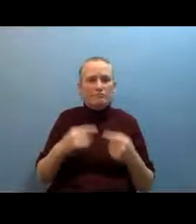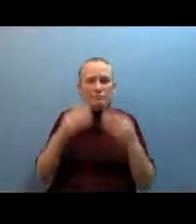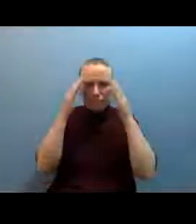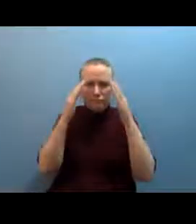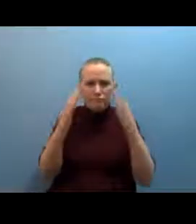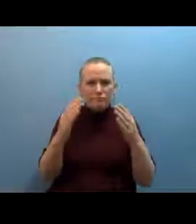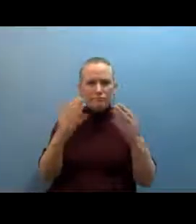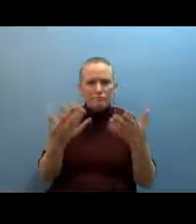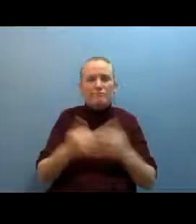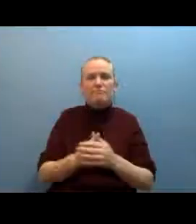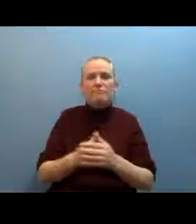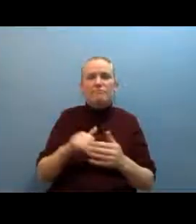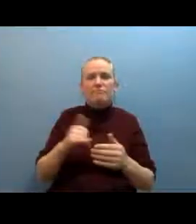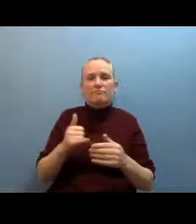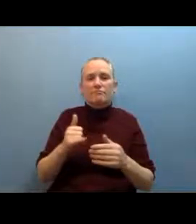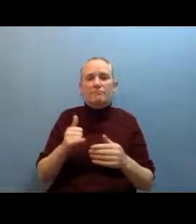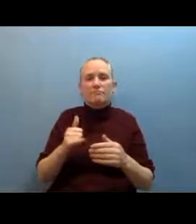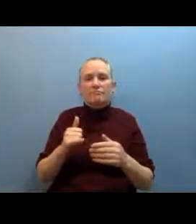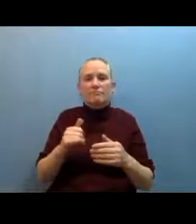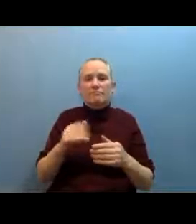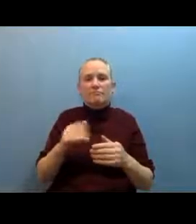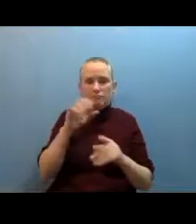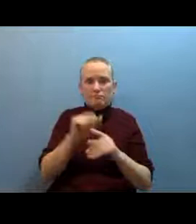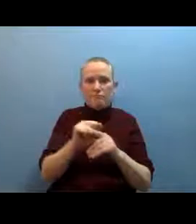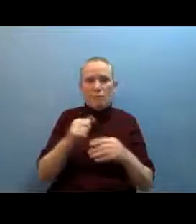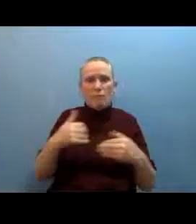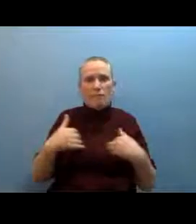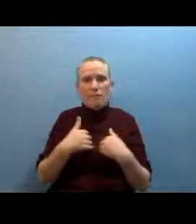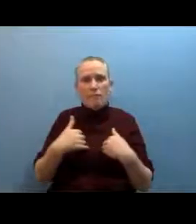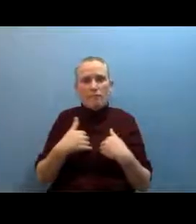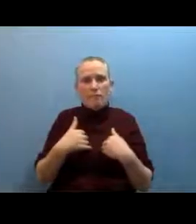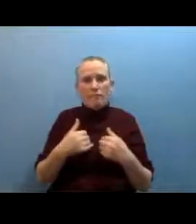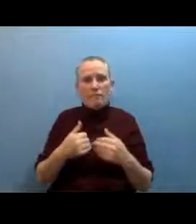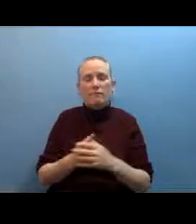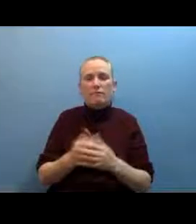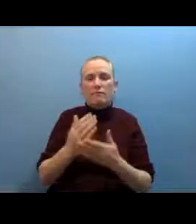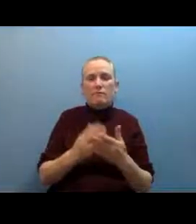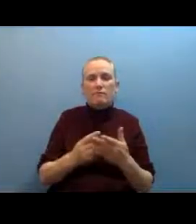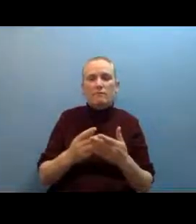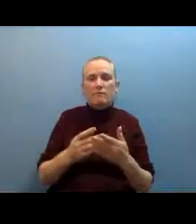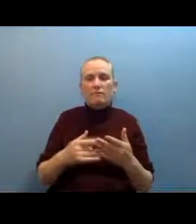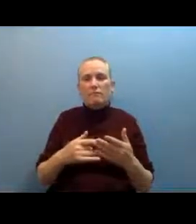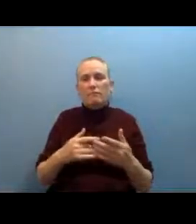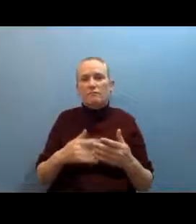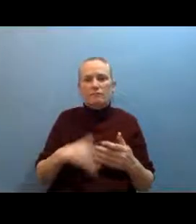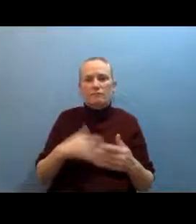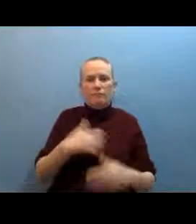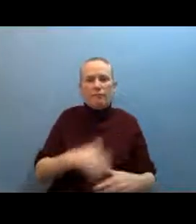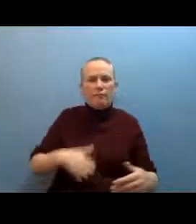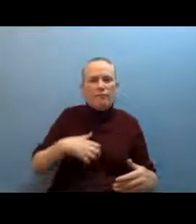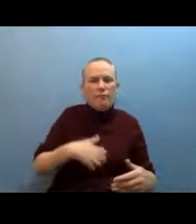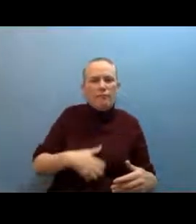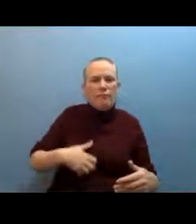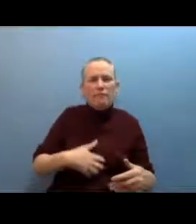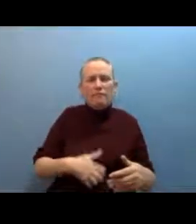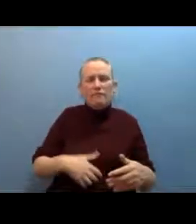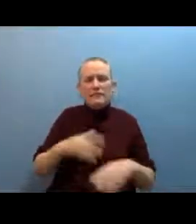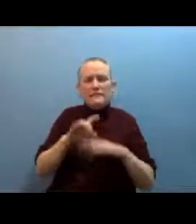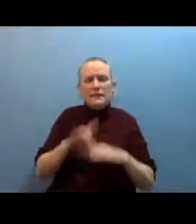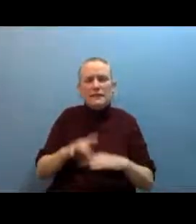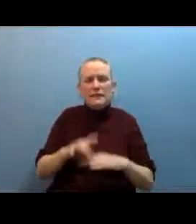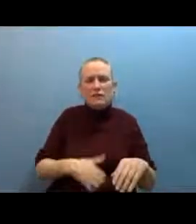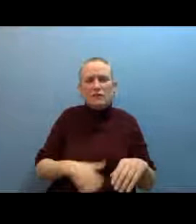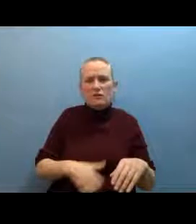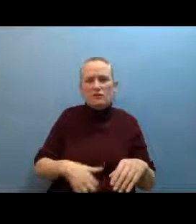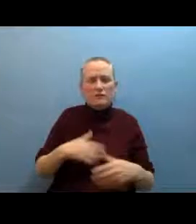have very clear signs of anxiety, so things like somebody feeling sick continuously, or feeling restless,